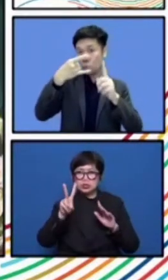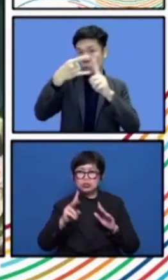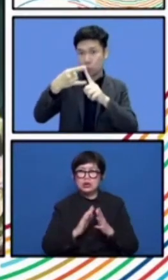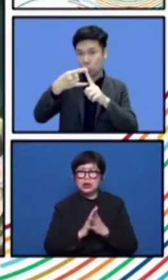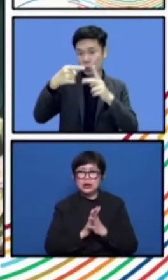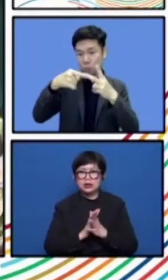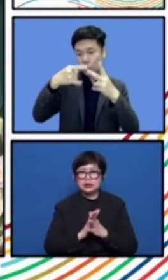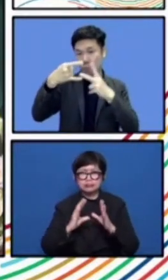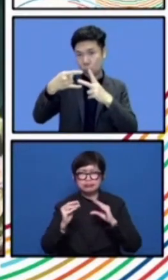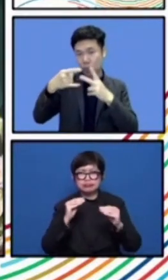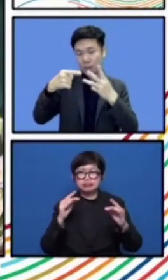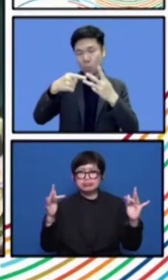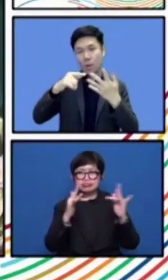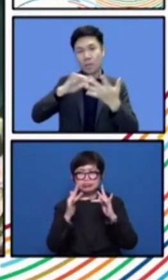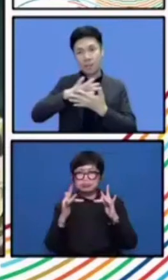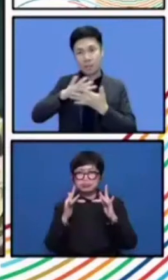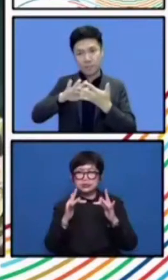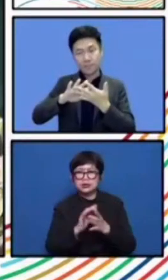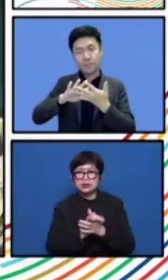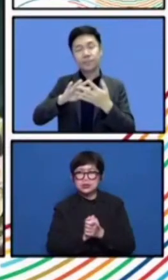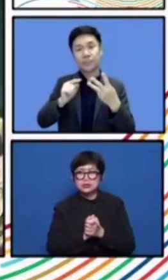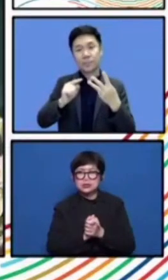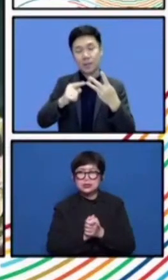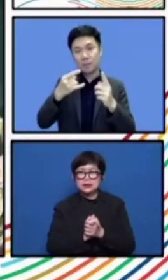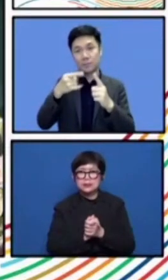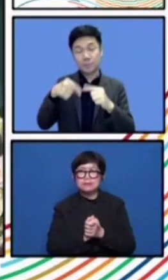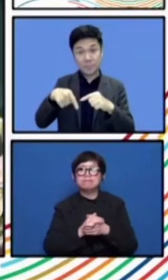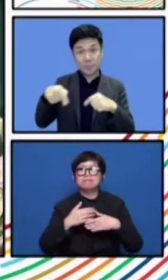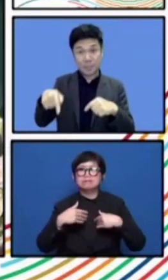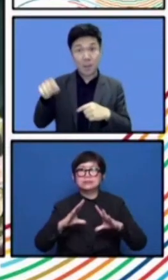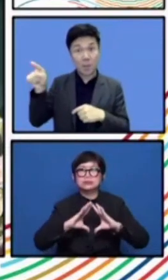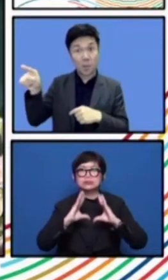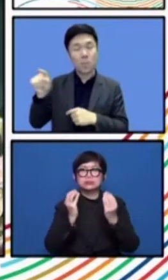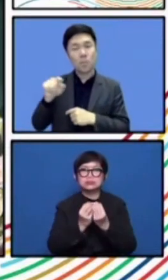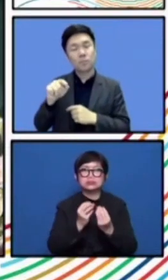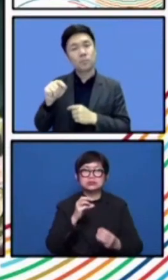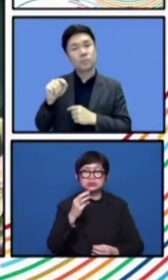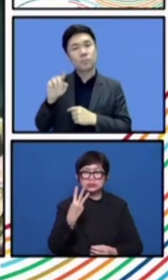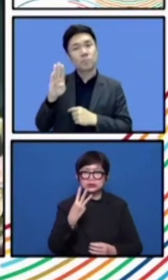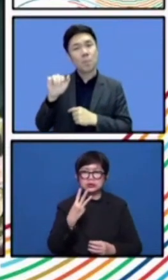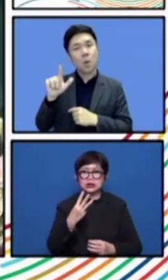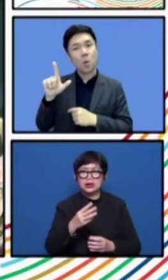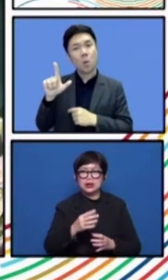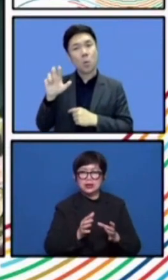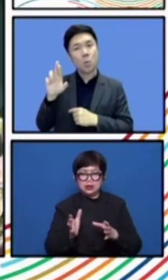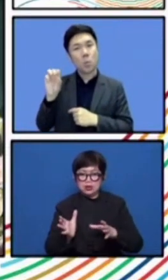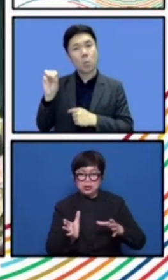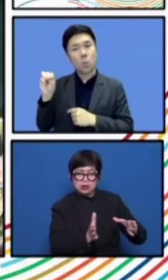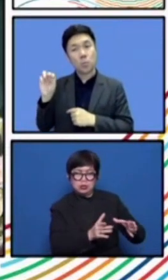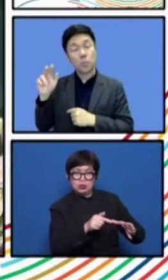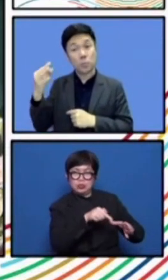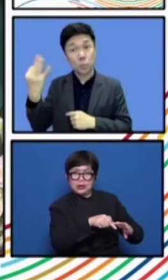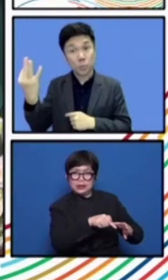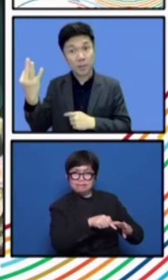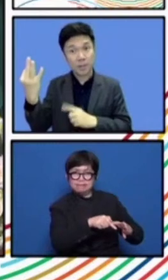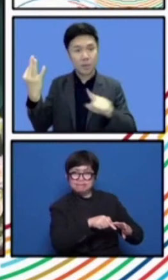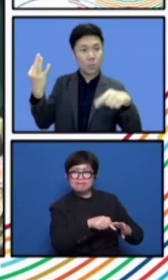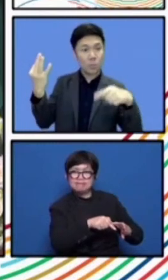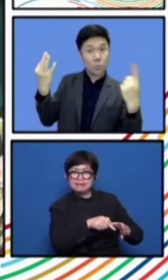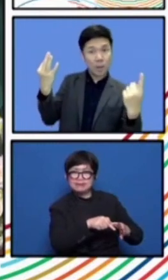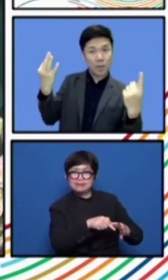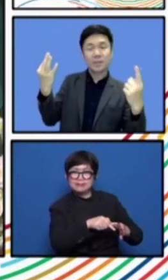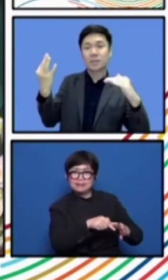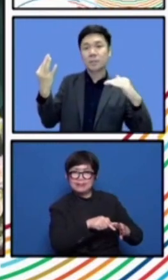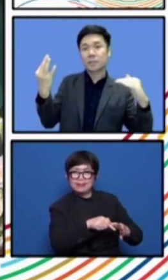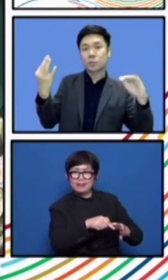two hybrid events will be held in the ballroom 3 on the ground floor which is next door and the Jade room on the second floor for